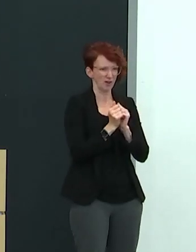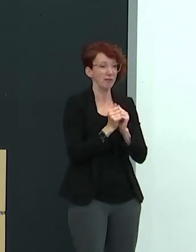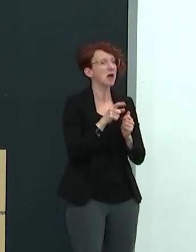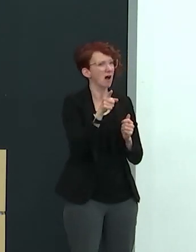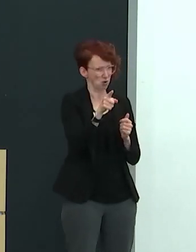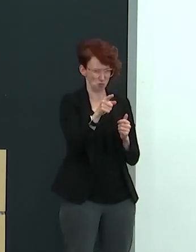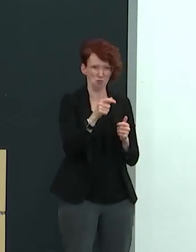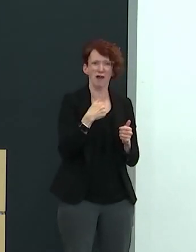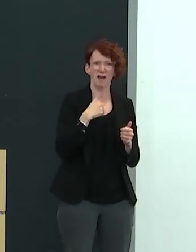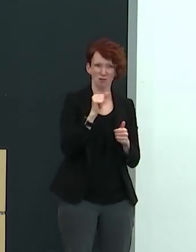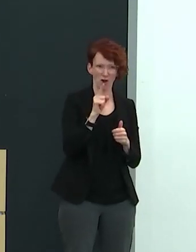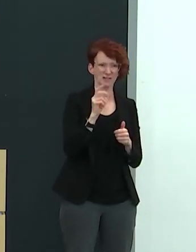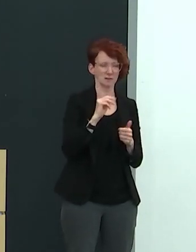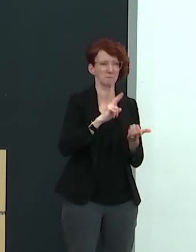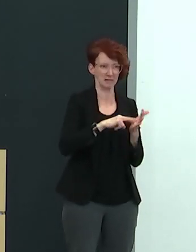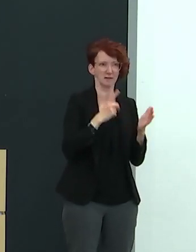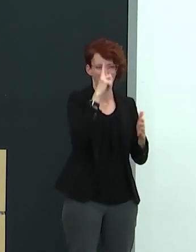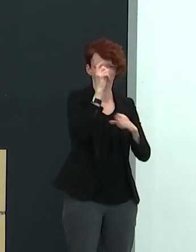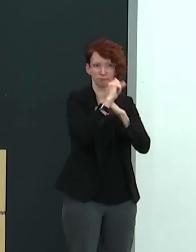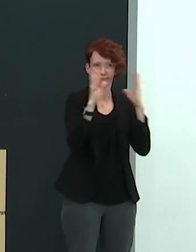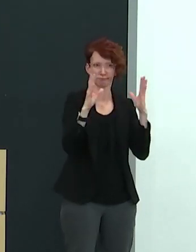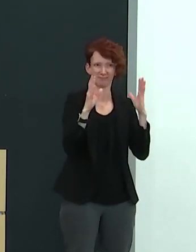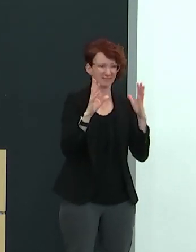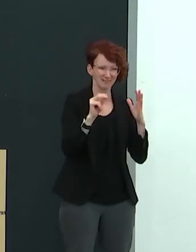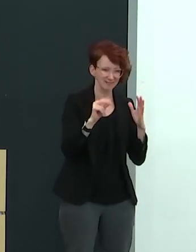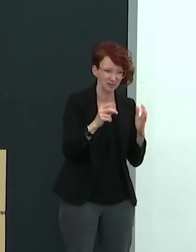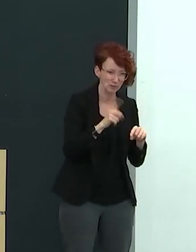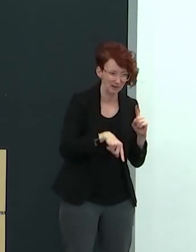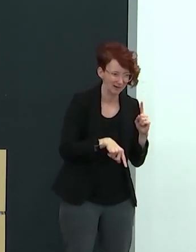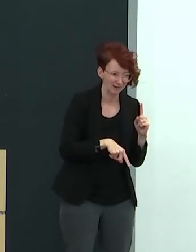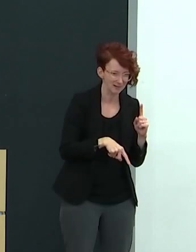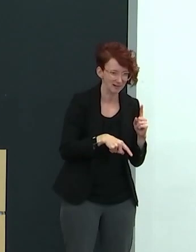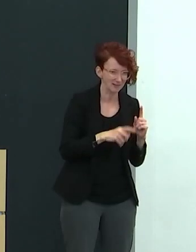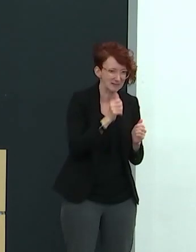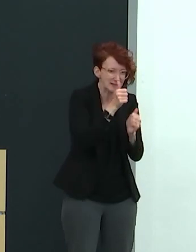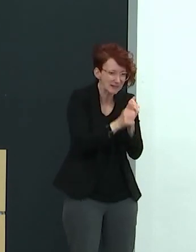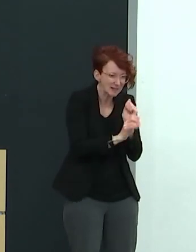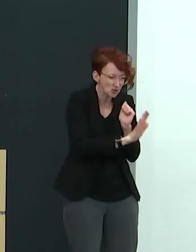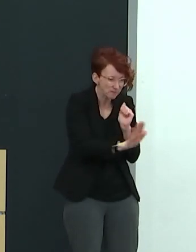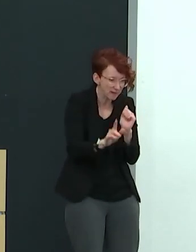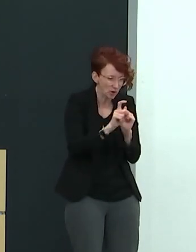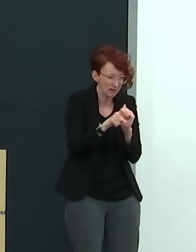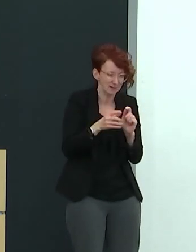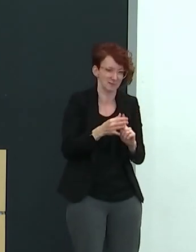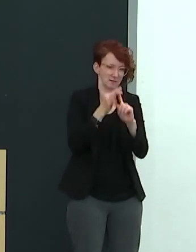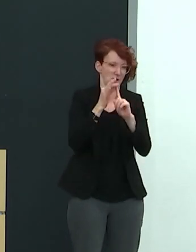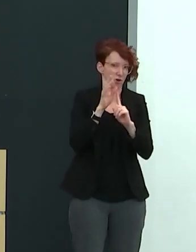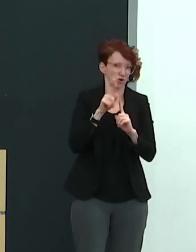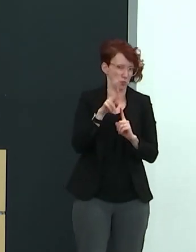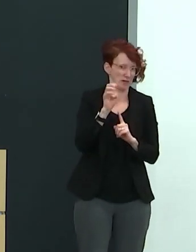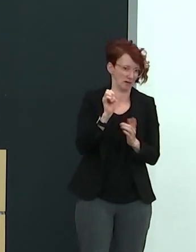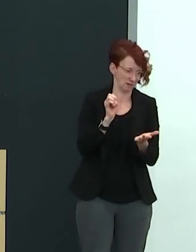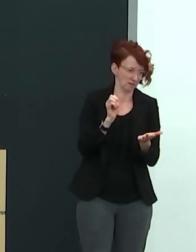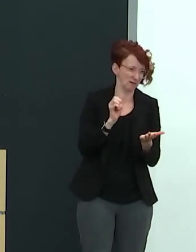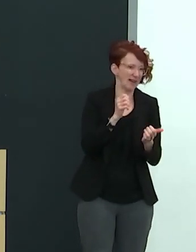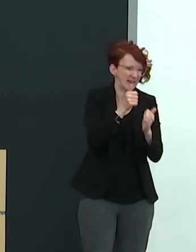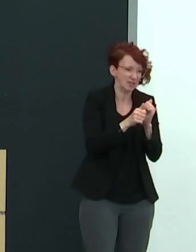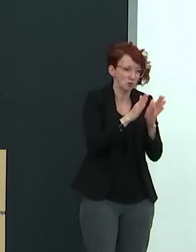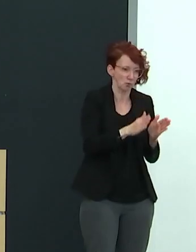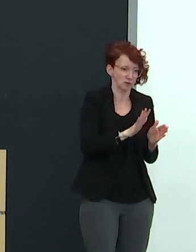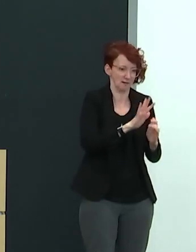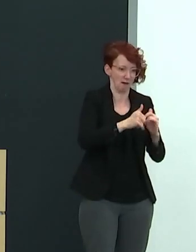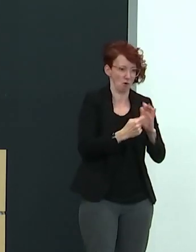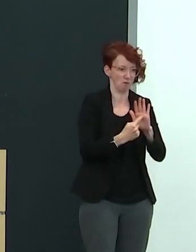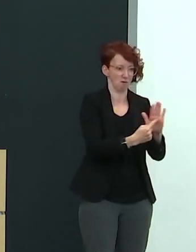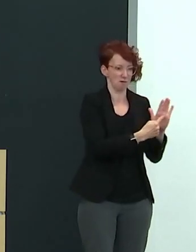of neurodiverse individuals is unique. Their needs are even more so. This creates challenges not only in